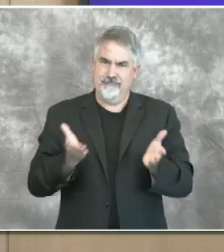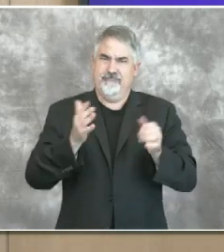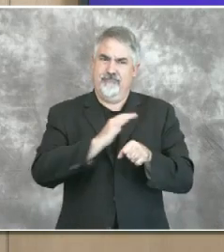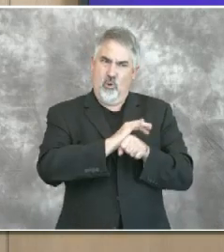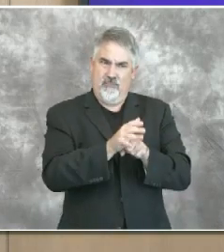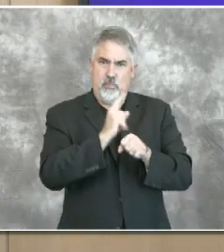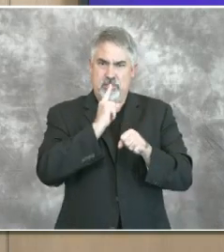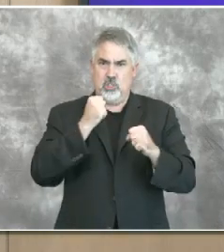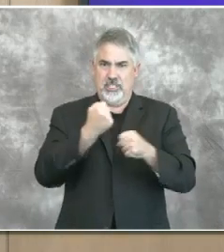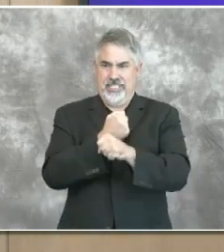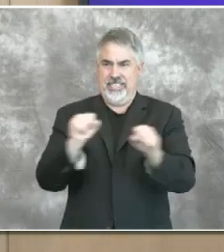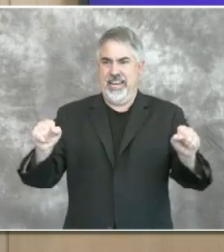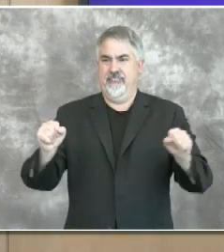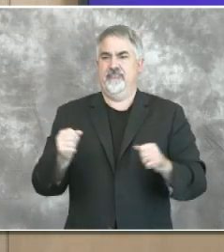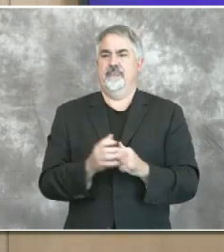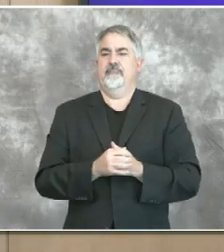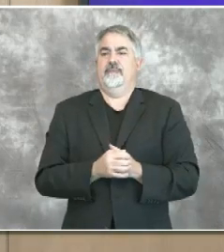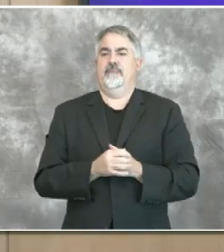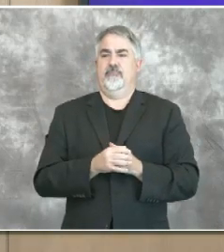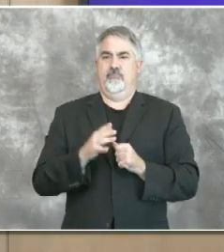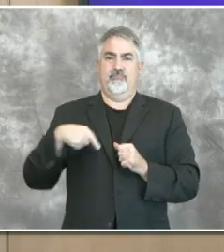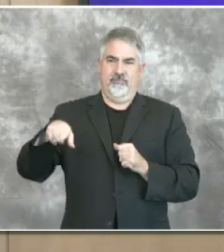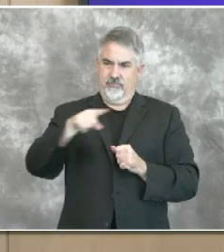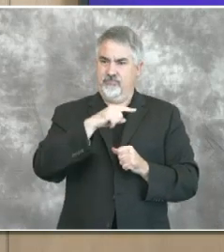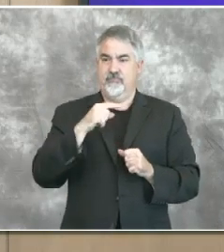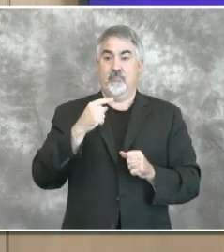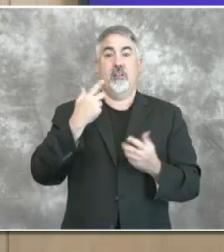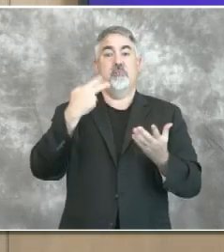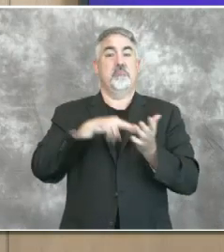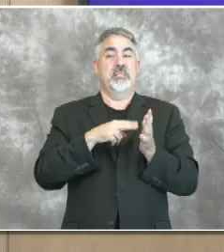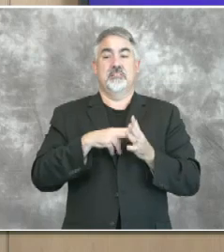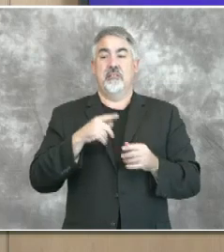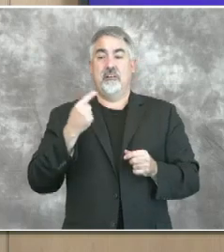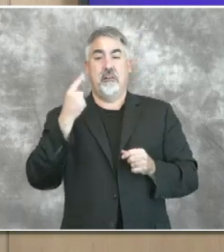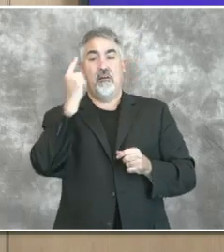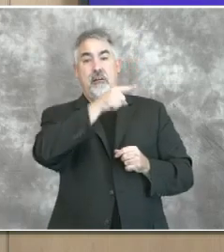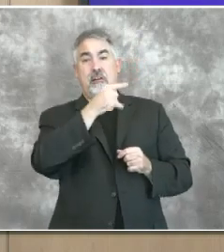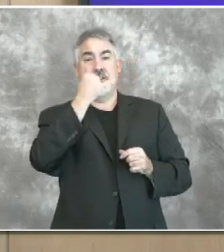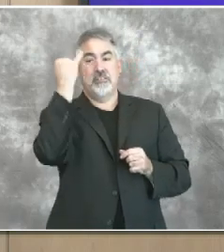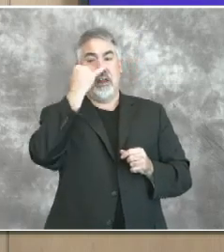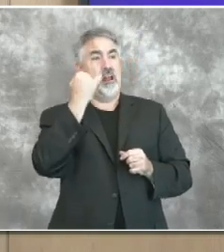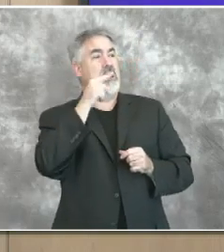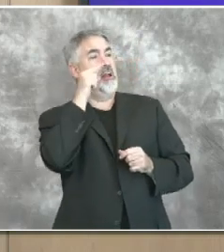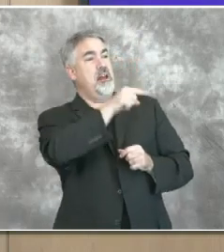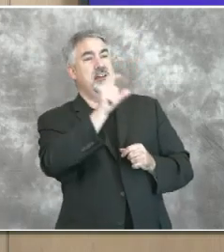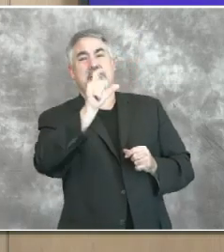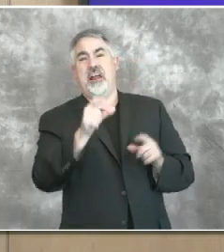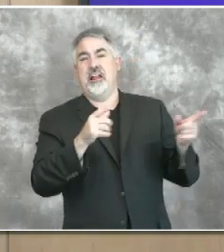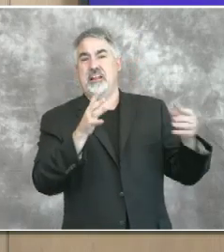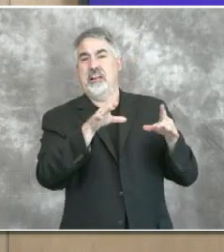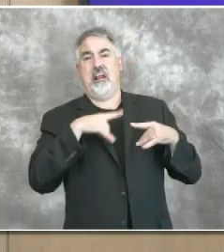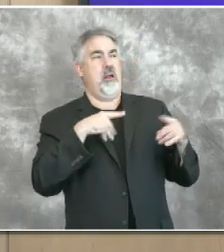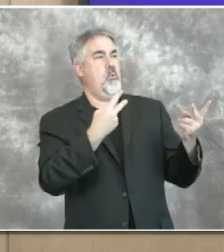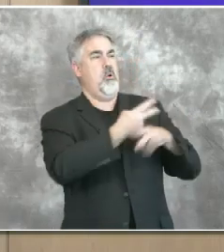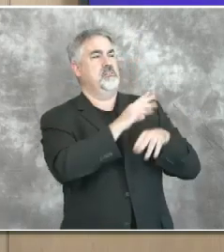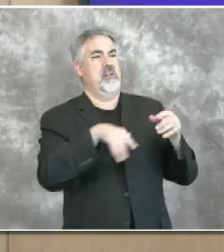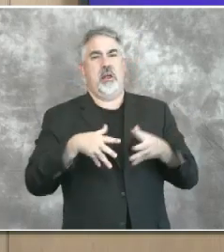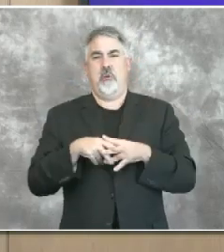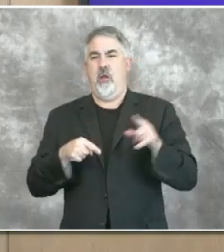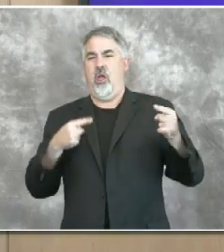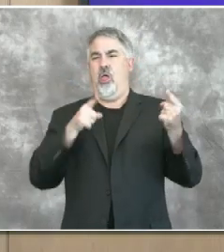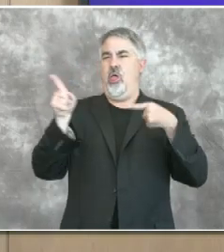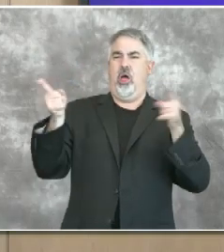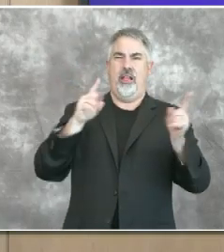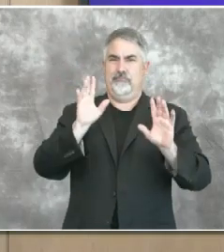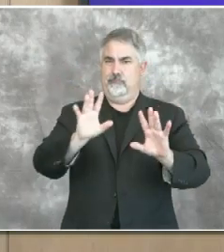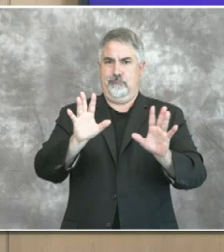single place. It is not more contagious in Italy or China or New York than it is in San Diego. In San Diego,